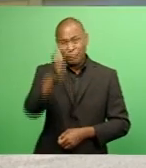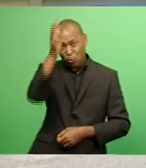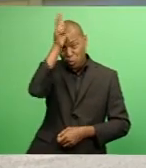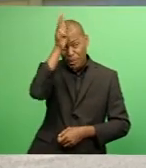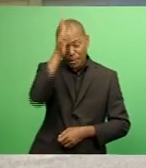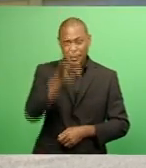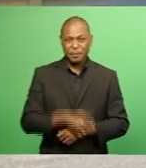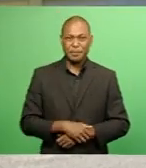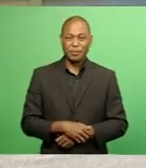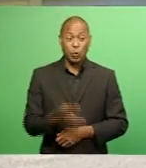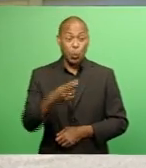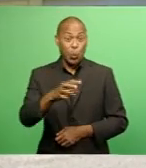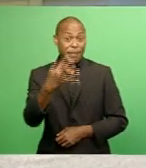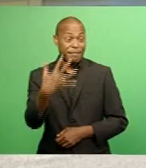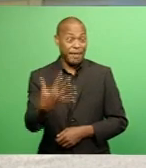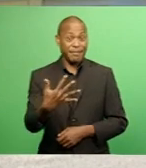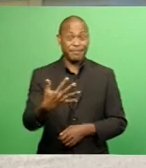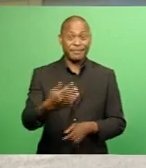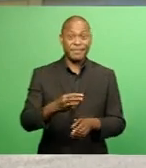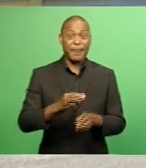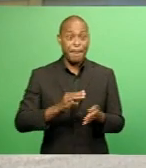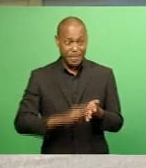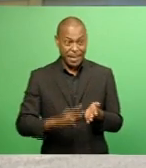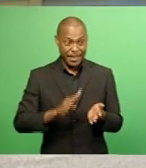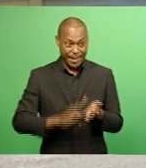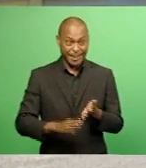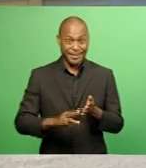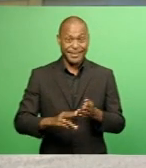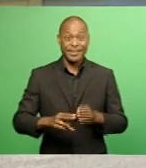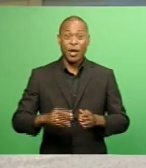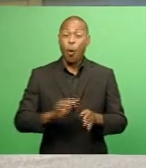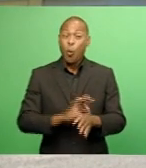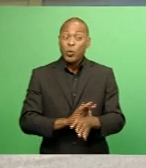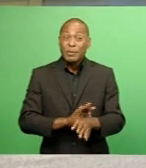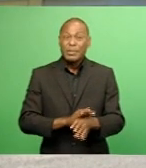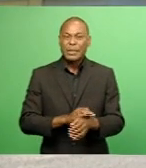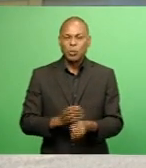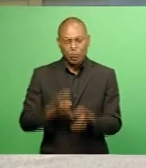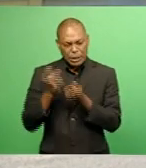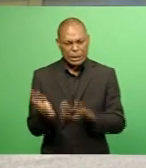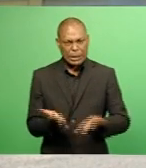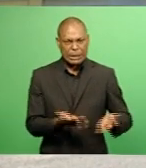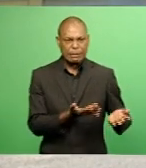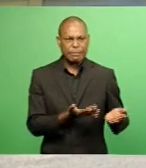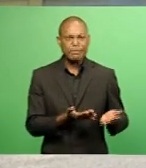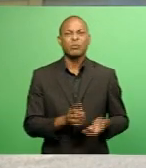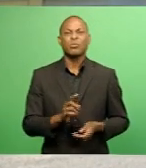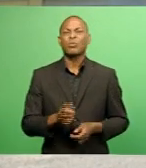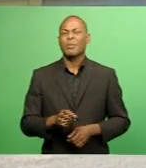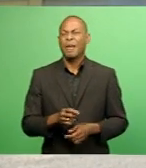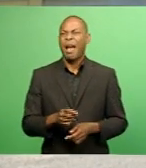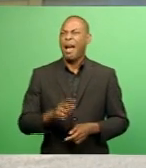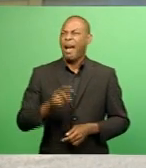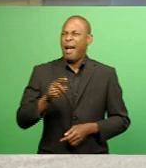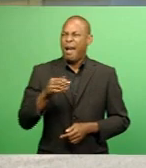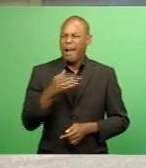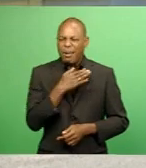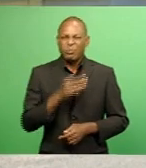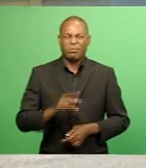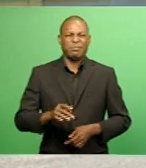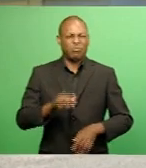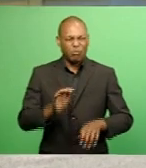$25 million development currently under construction will offer treatment not only to hundreds of children in Fiji but